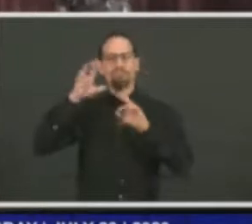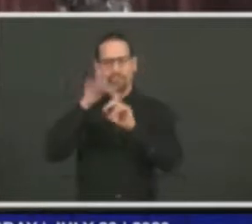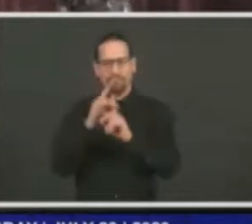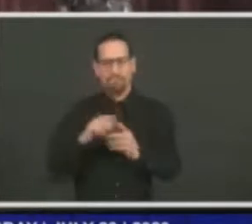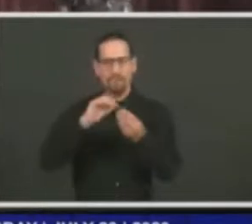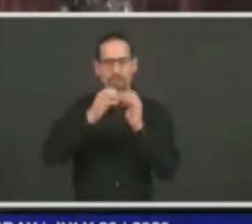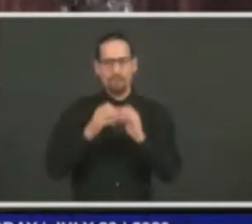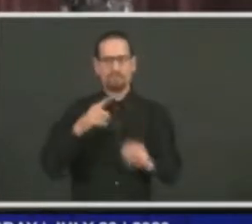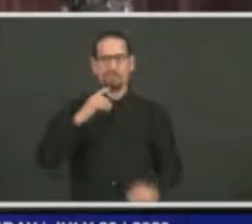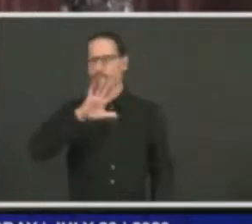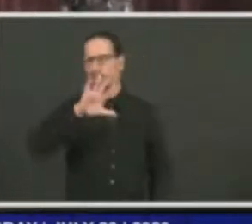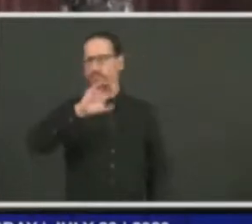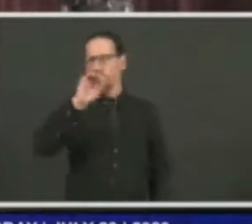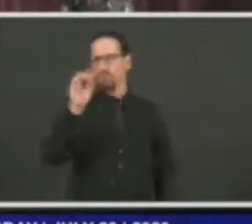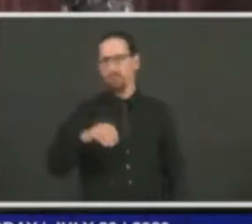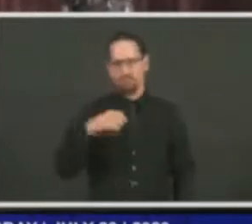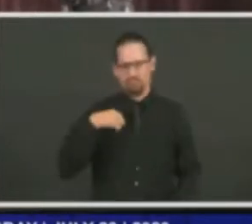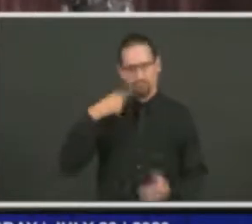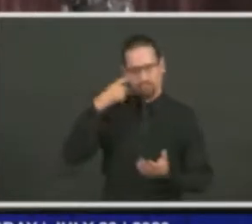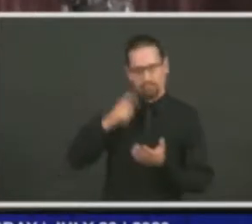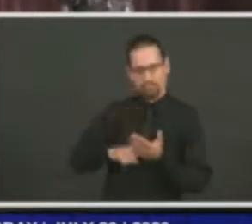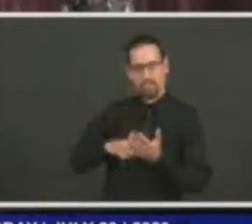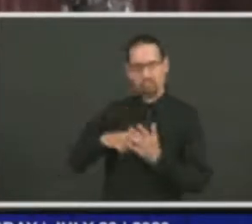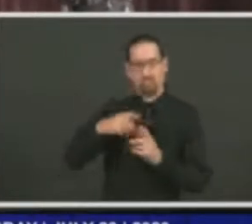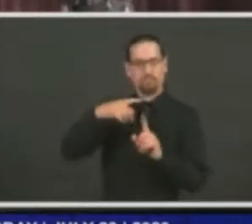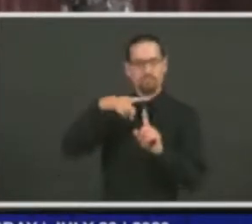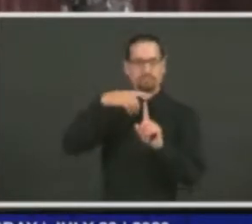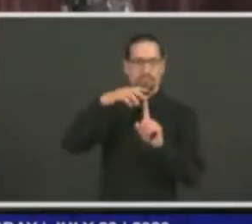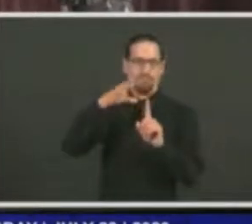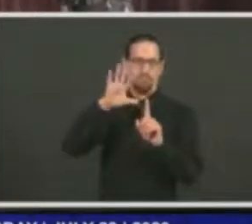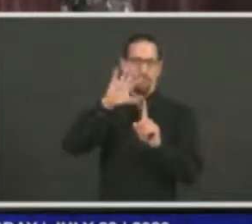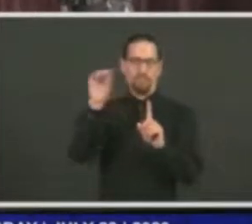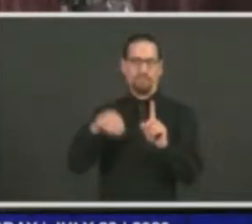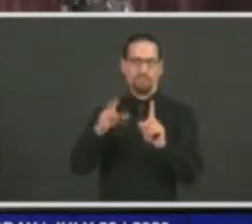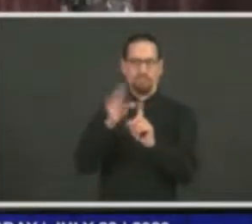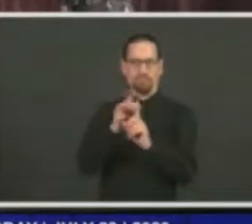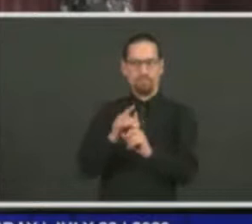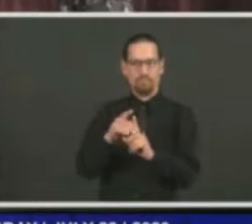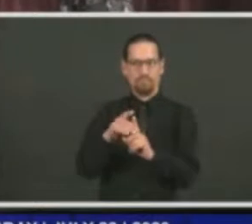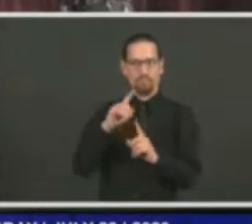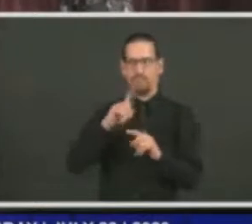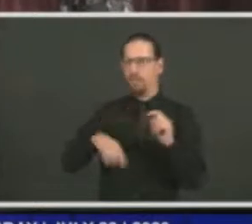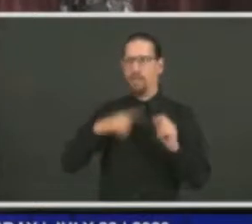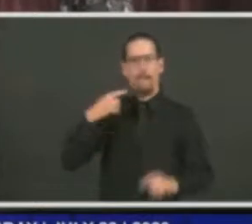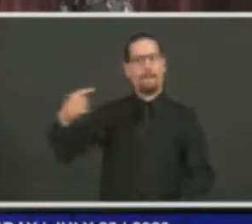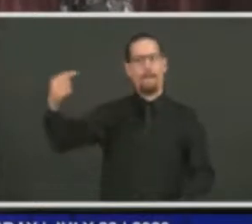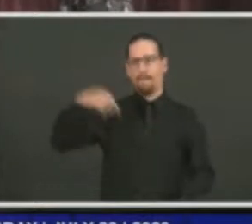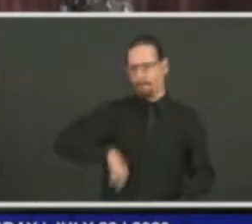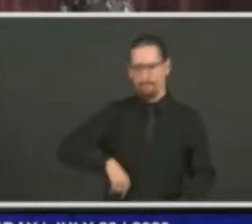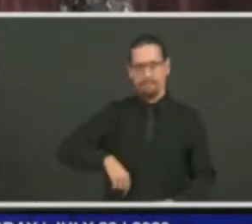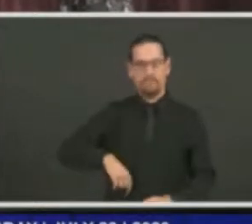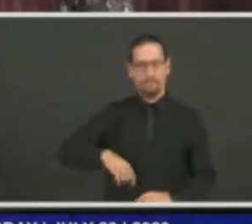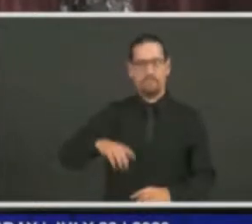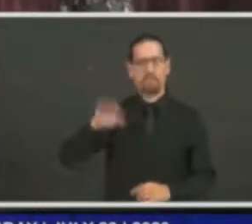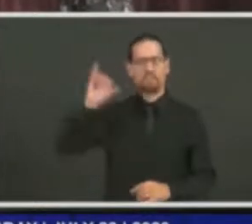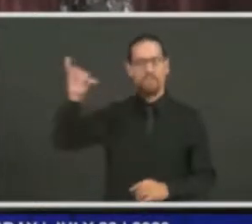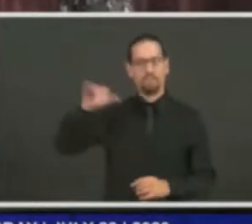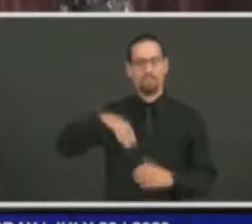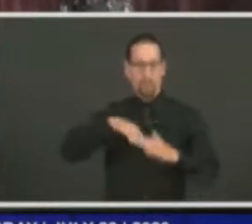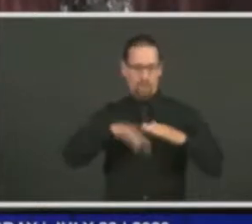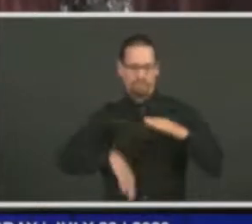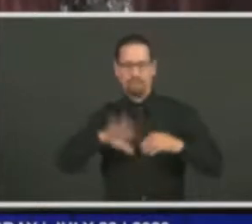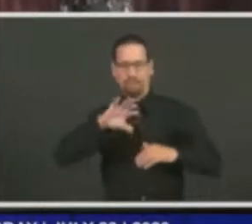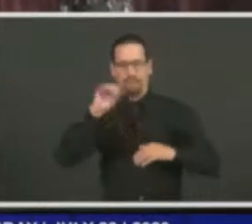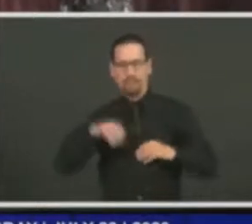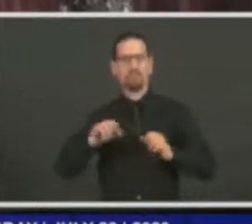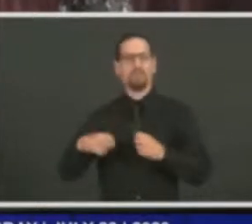happens? As we're saying, positive rates of 5% in other states, you can't come to our state. So if we approach that, what happens, and what is the actual,